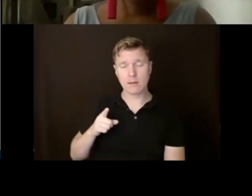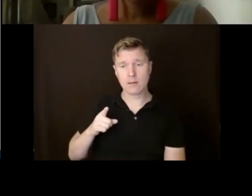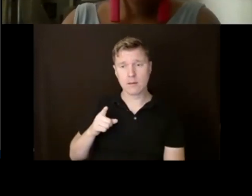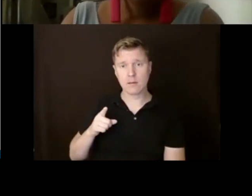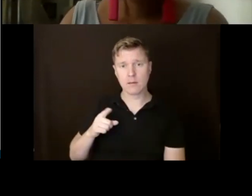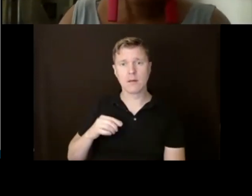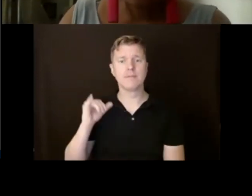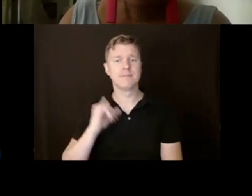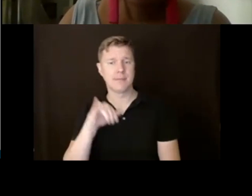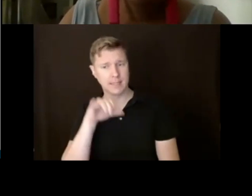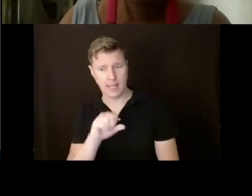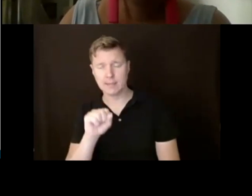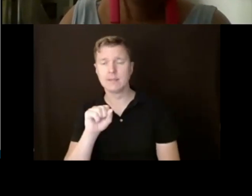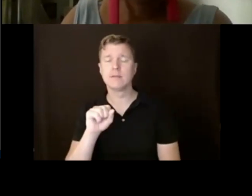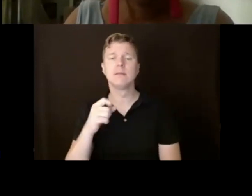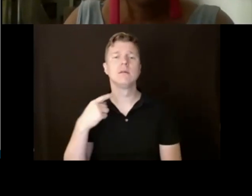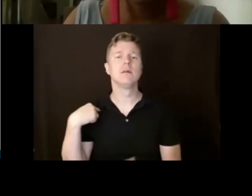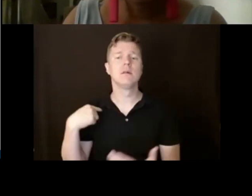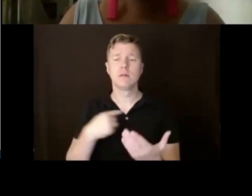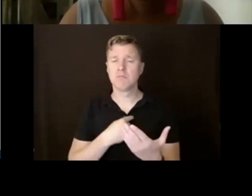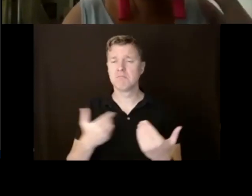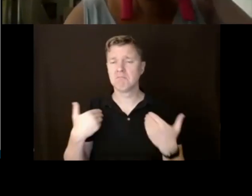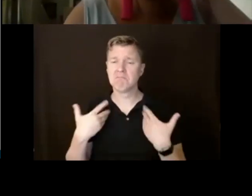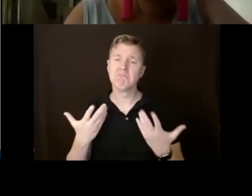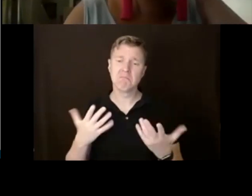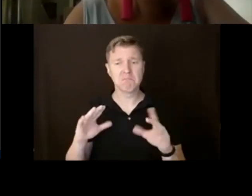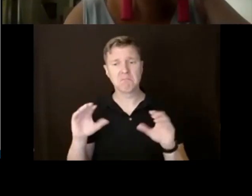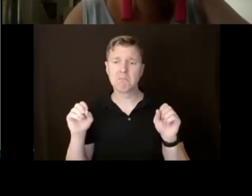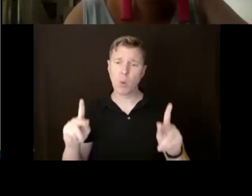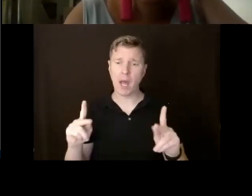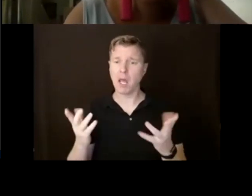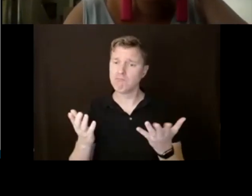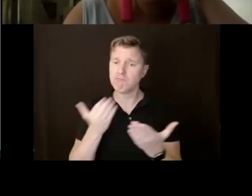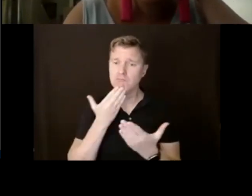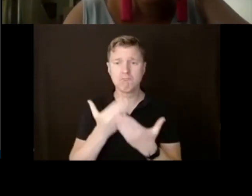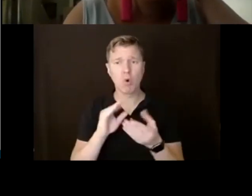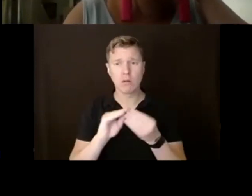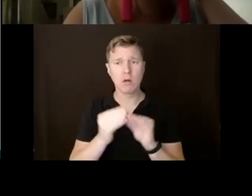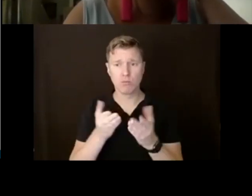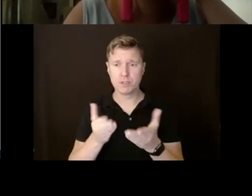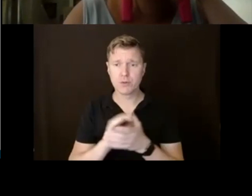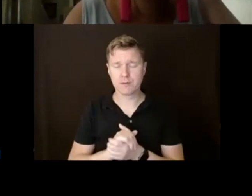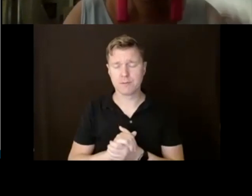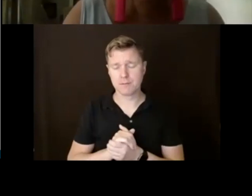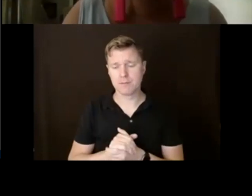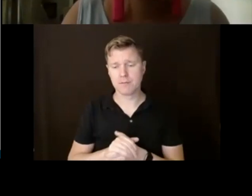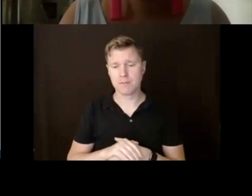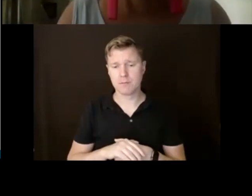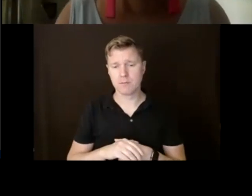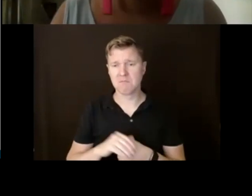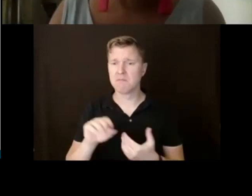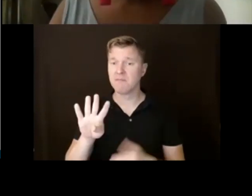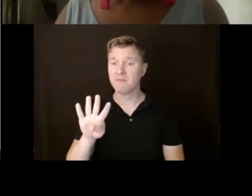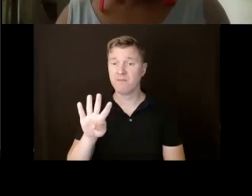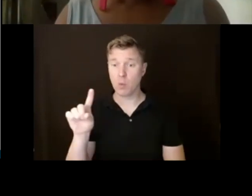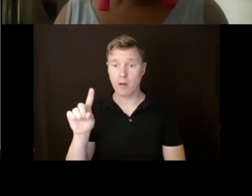Yes. So we have, okay, pretty good numbers here. 41